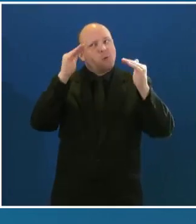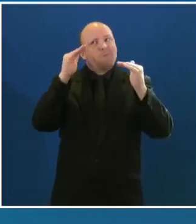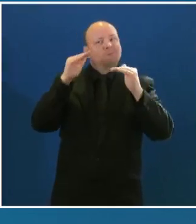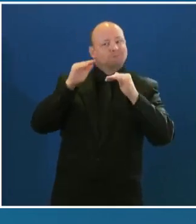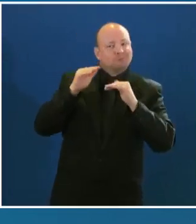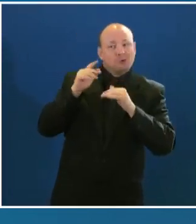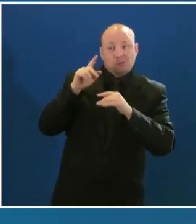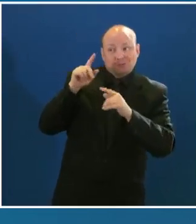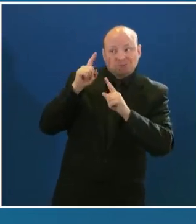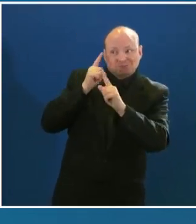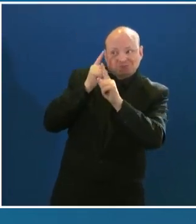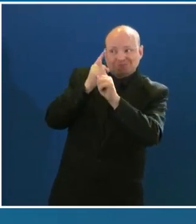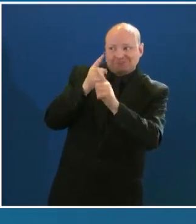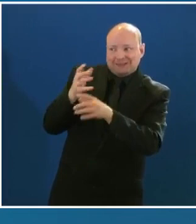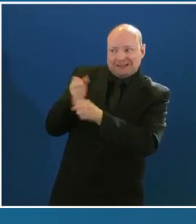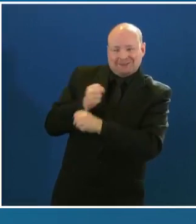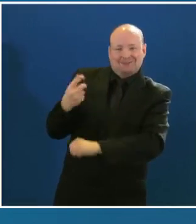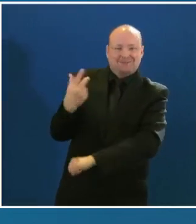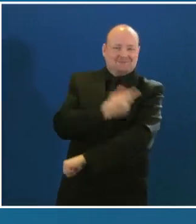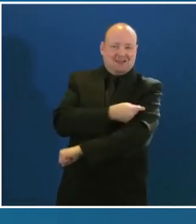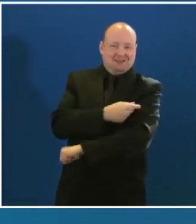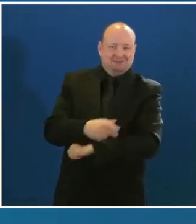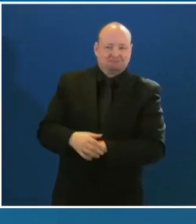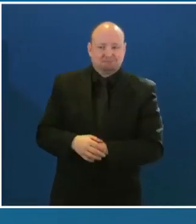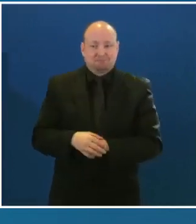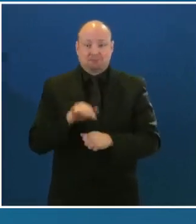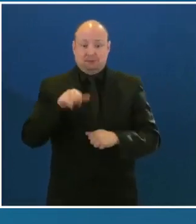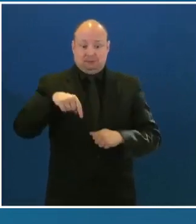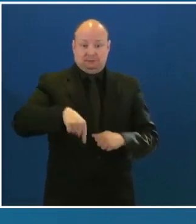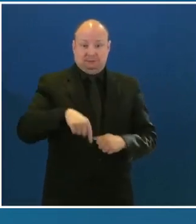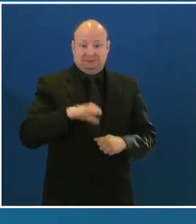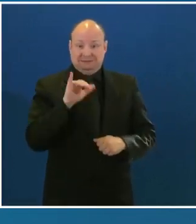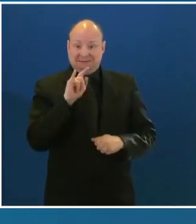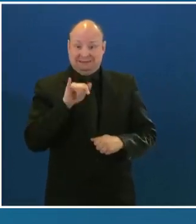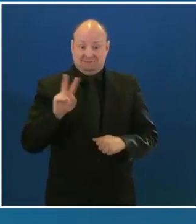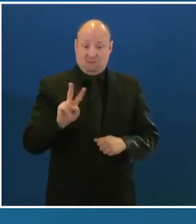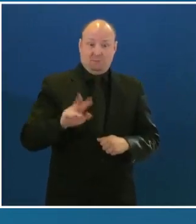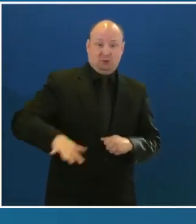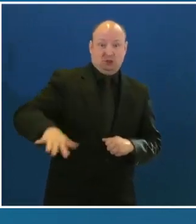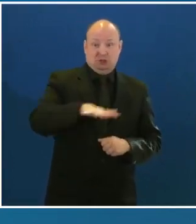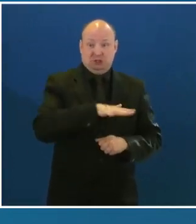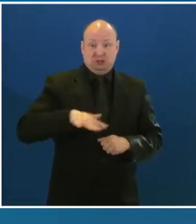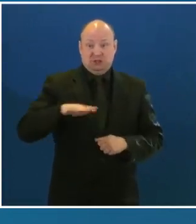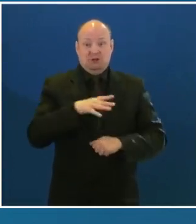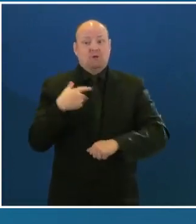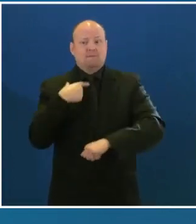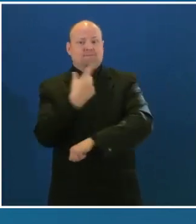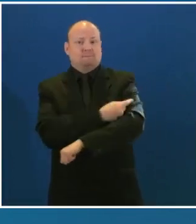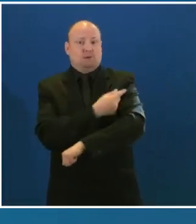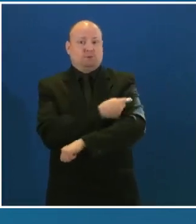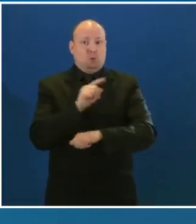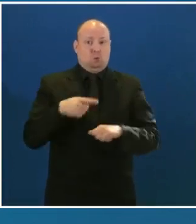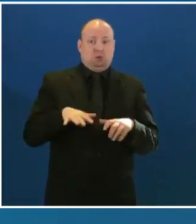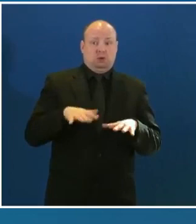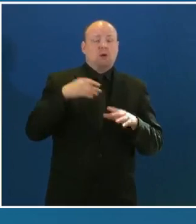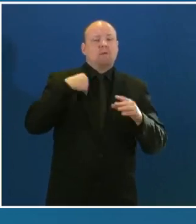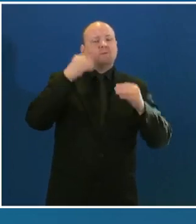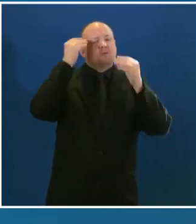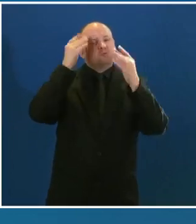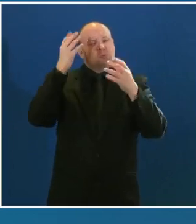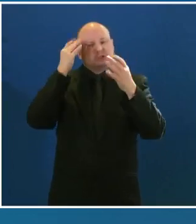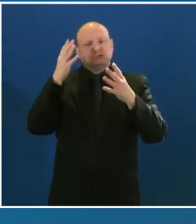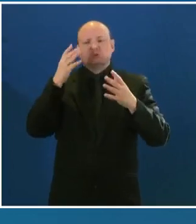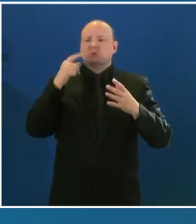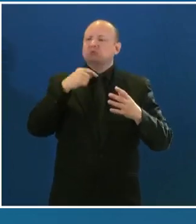the city does not distribute or administer vaccines, we will continue to be a source of information as it comes to us on